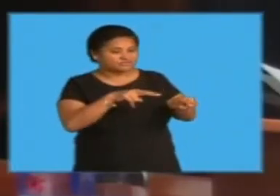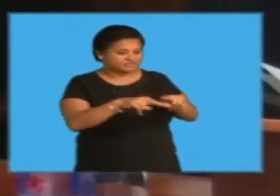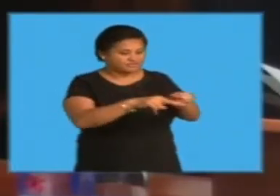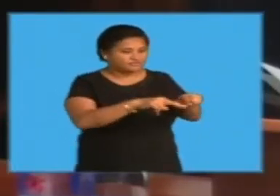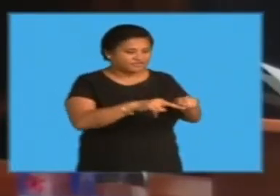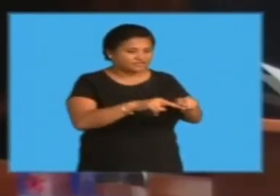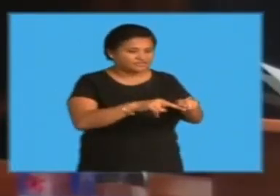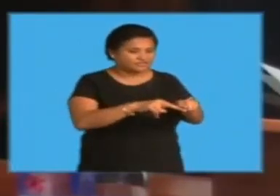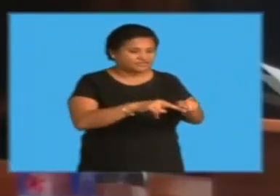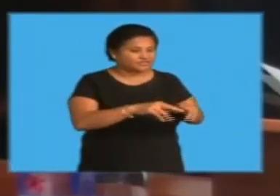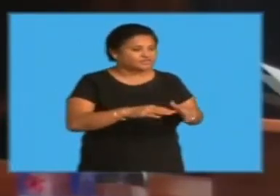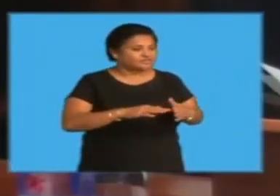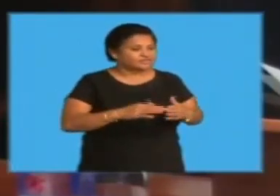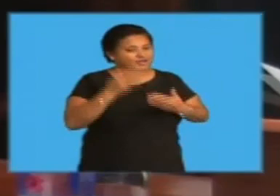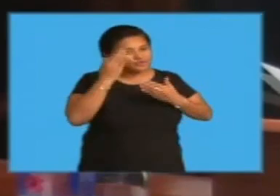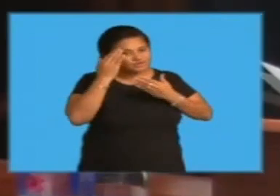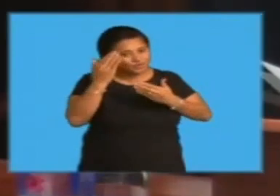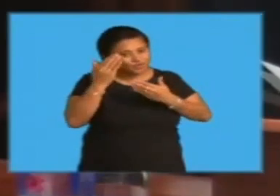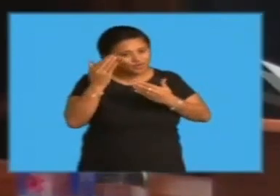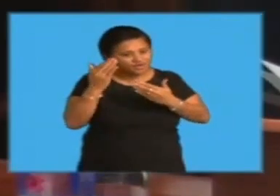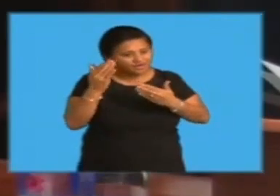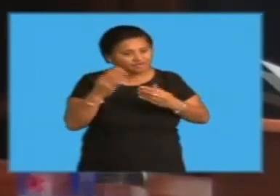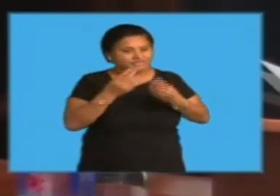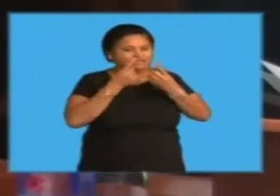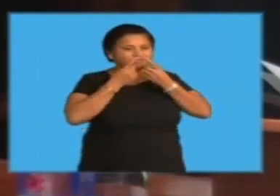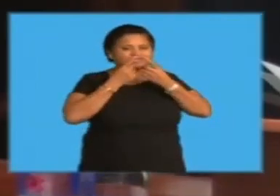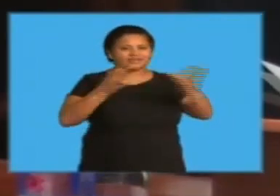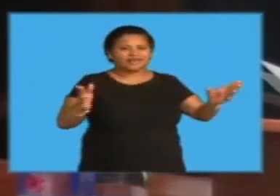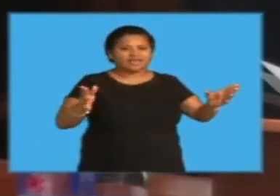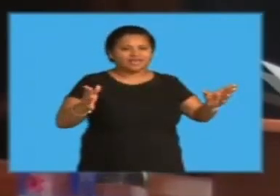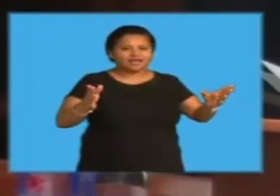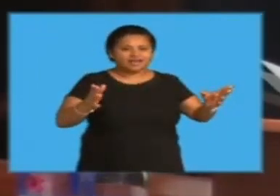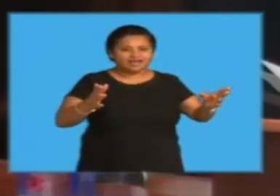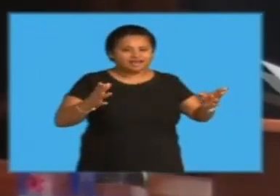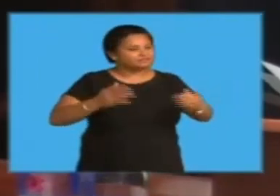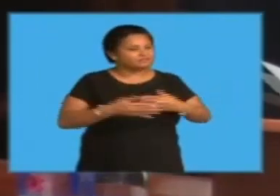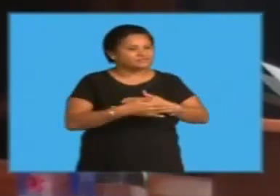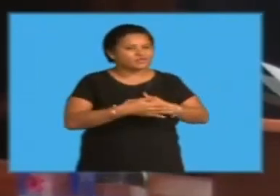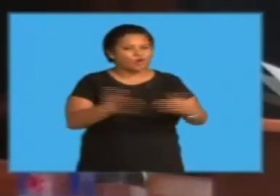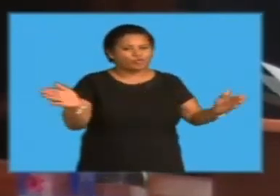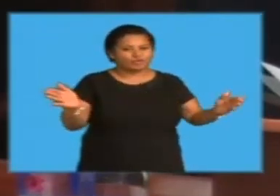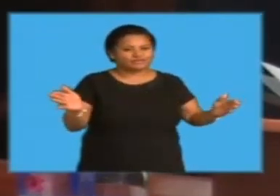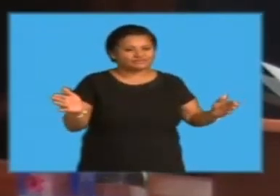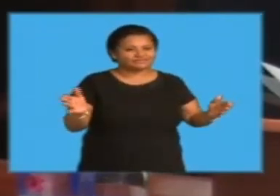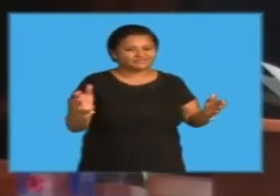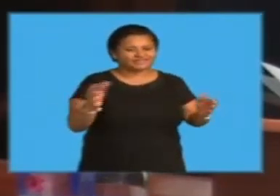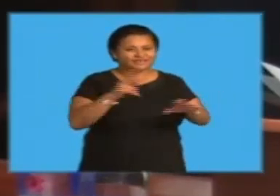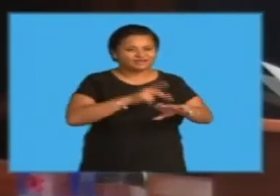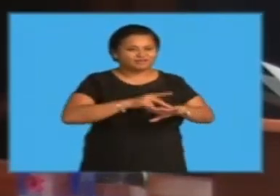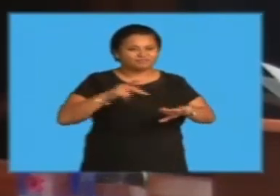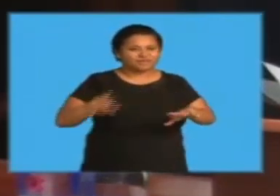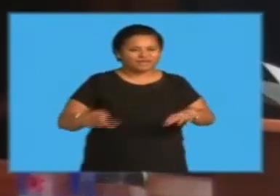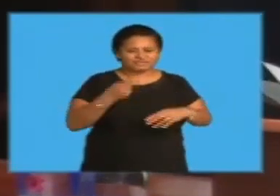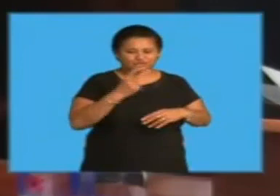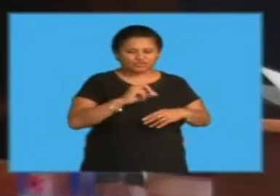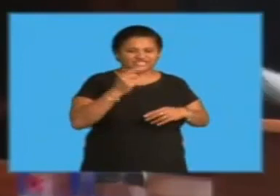to declare this session of Parliament officially open. May Almighty God bless you all and bless our beloved nation Fiji.